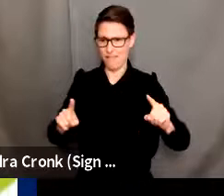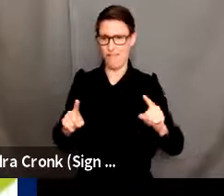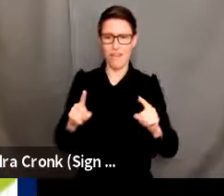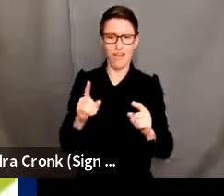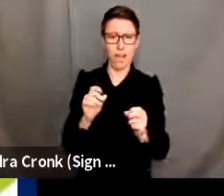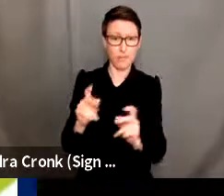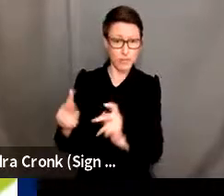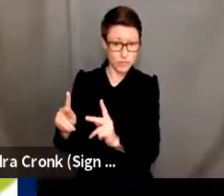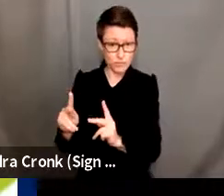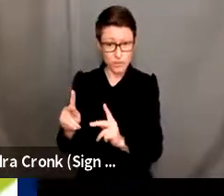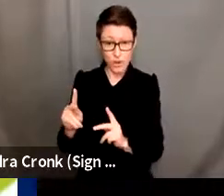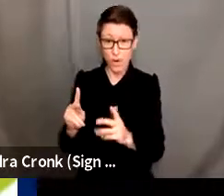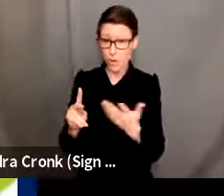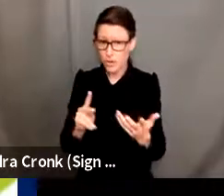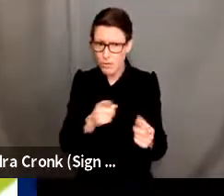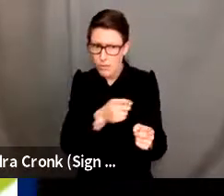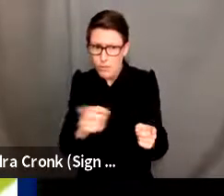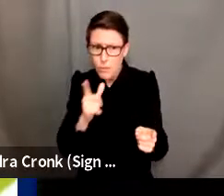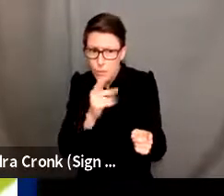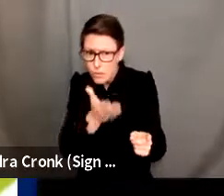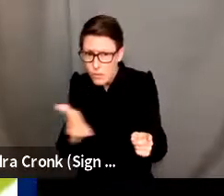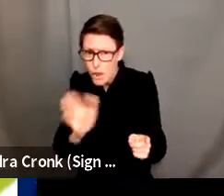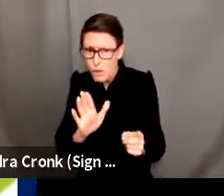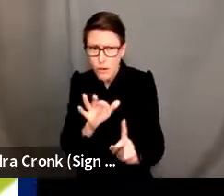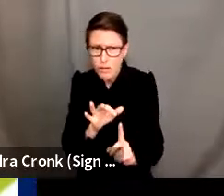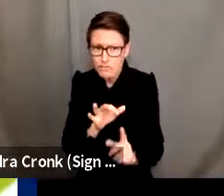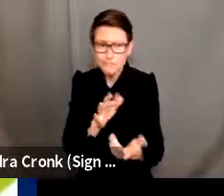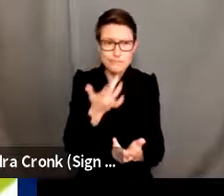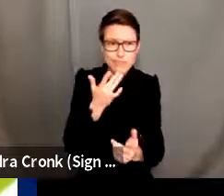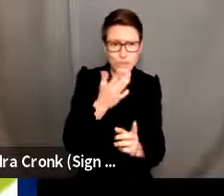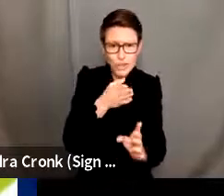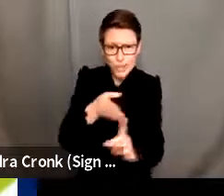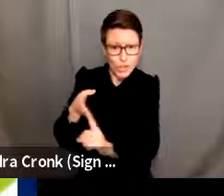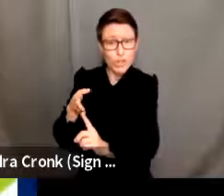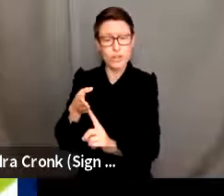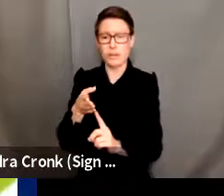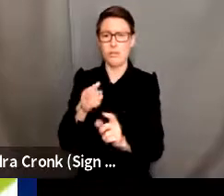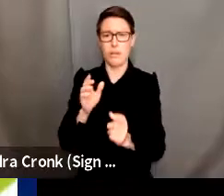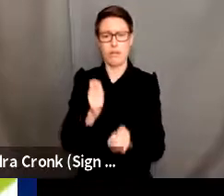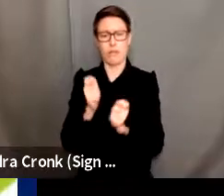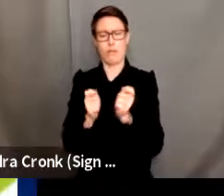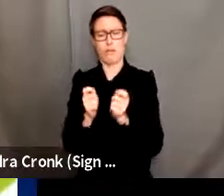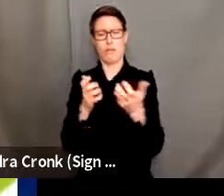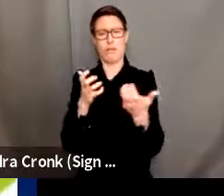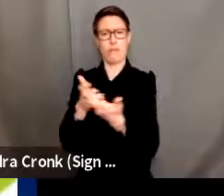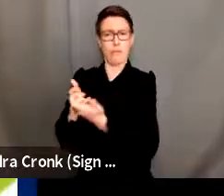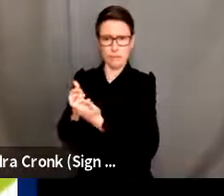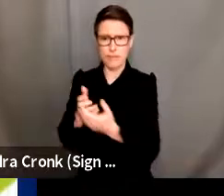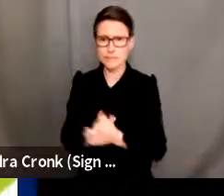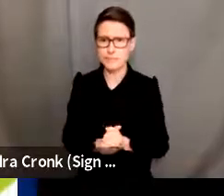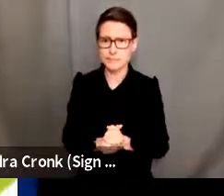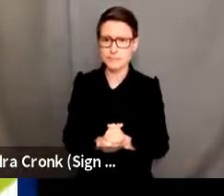no matter what you want to do, you might find something on our volunteer opportunity calendar. We work with many community partners across the